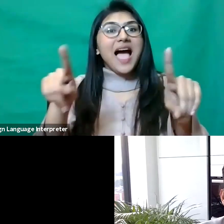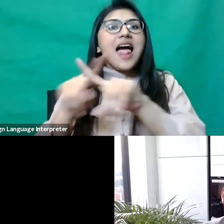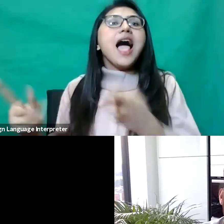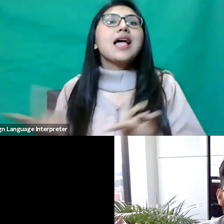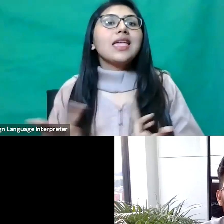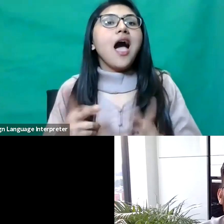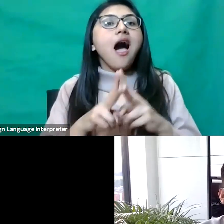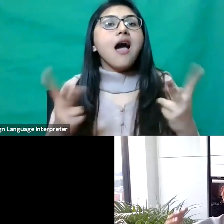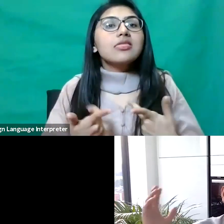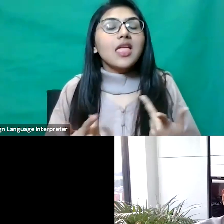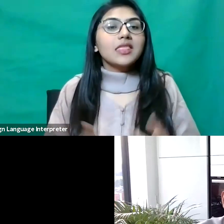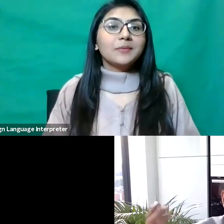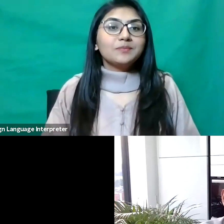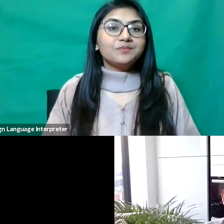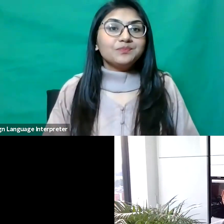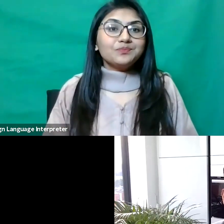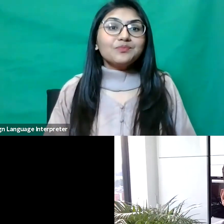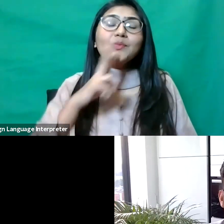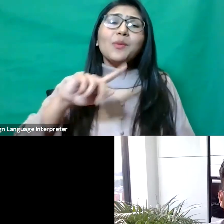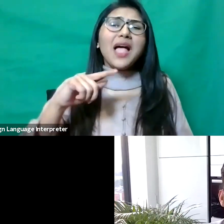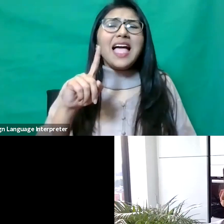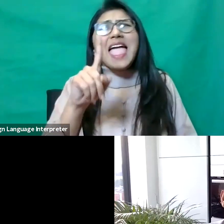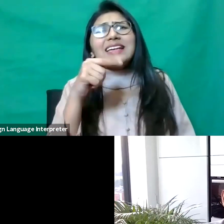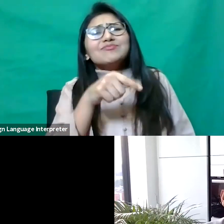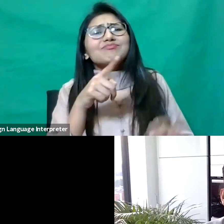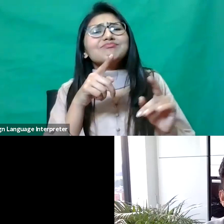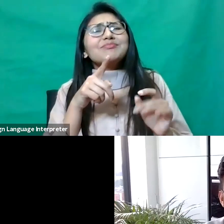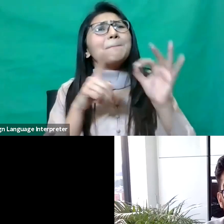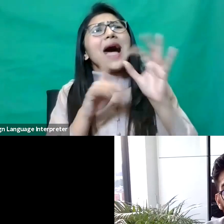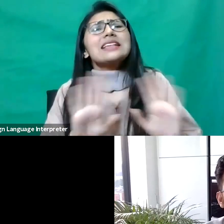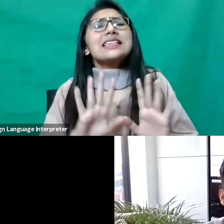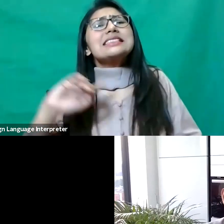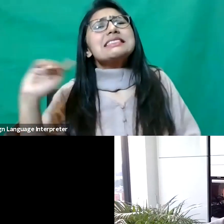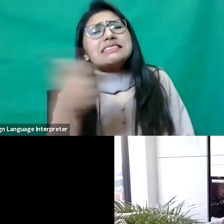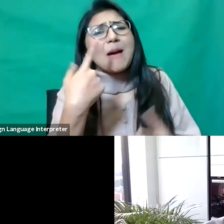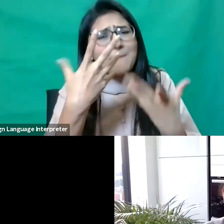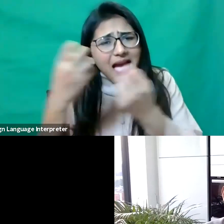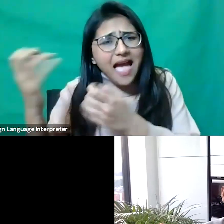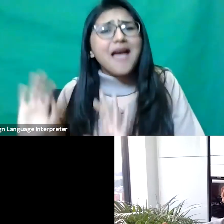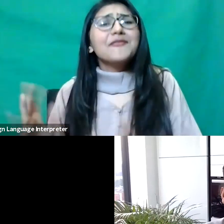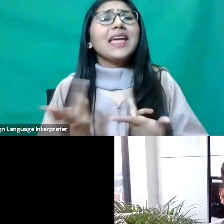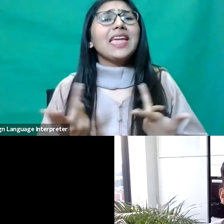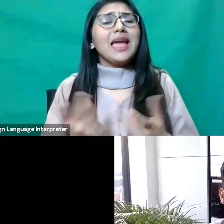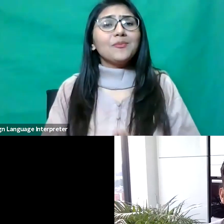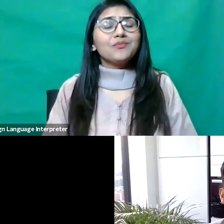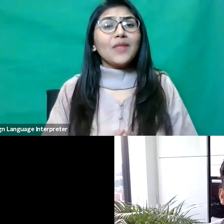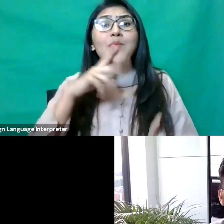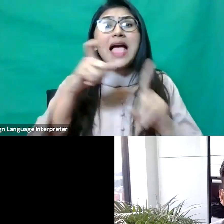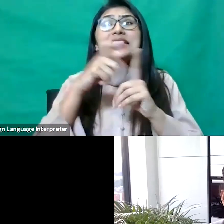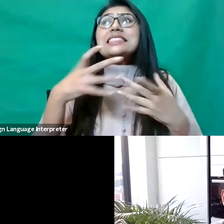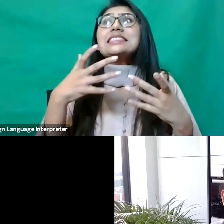from around. I mean, it's just around the society. I just have that. I mean, it's not about the hearing loss. It's about the